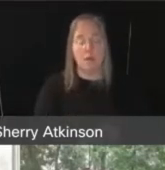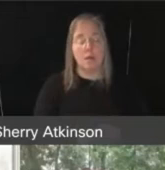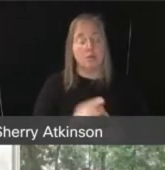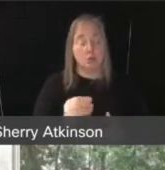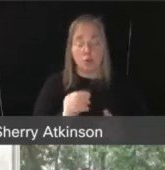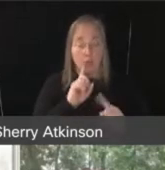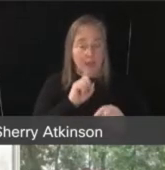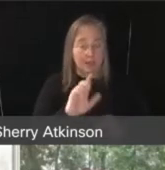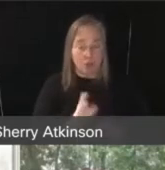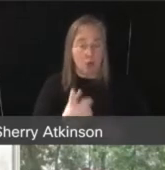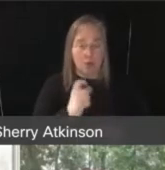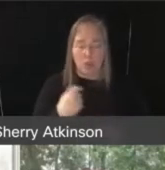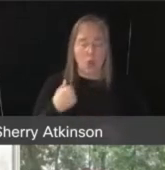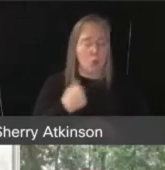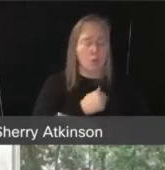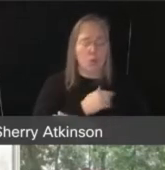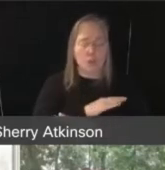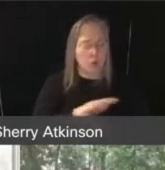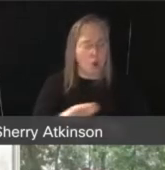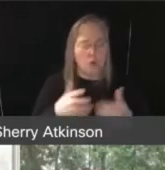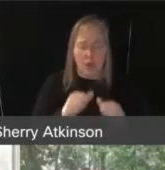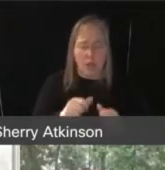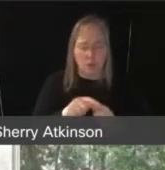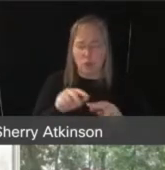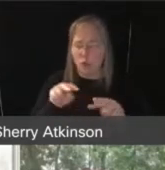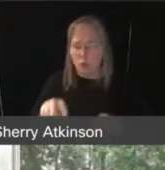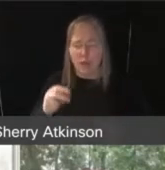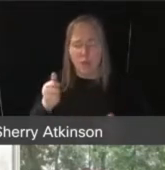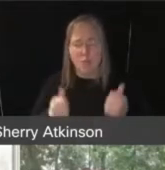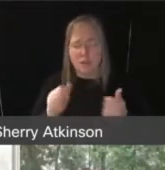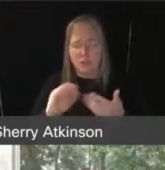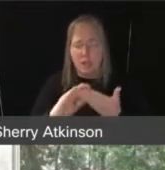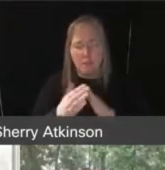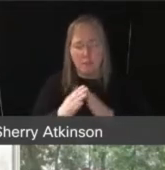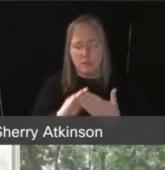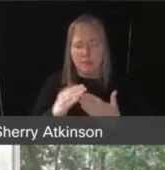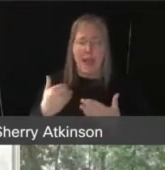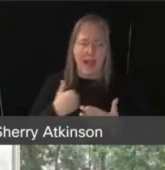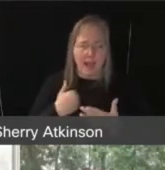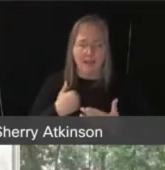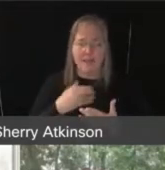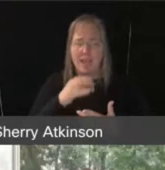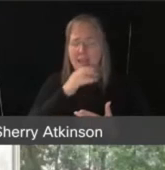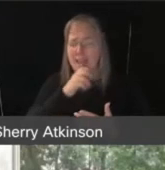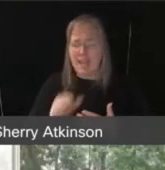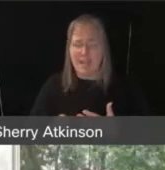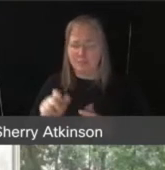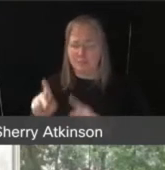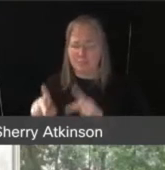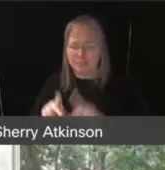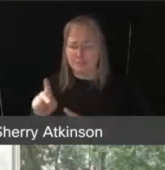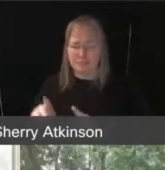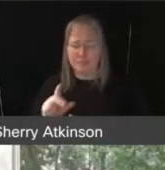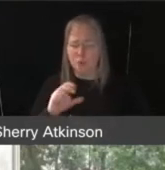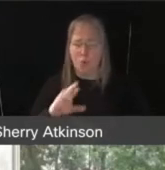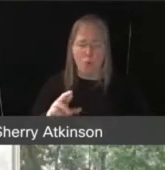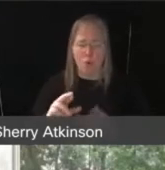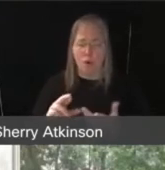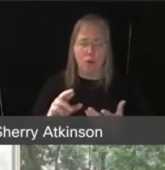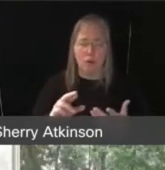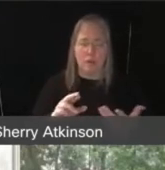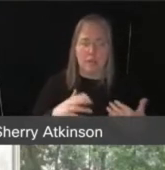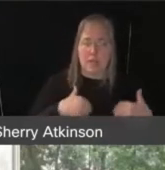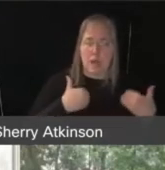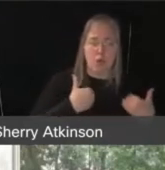we don't try to look at neighborhoods that have the, you know, aging population or less aging population